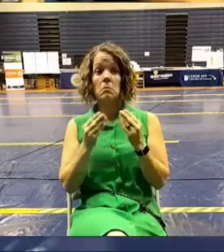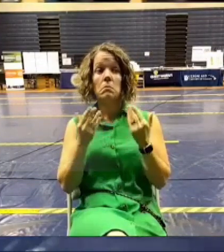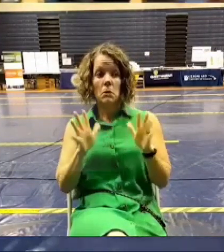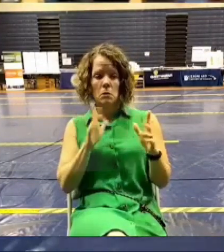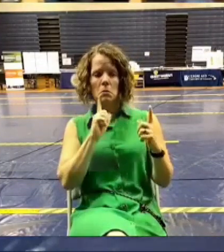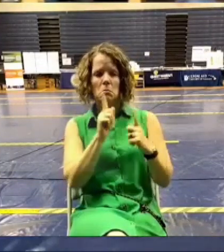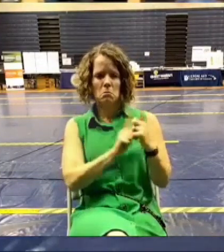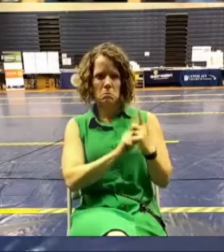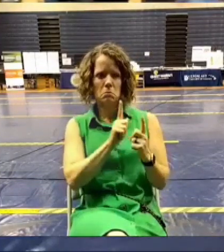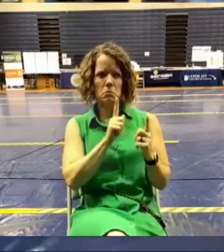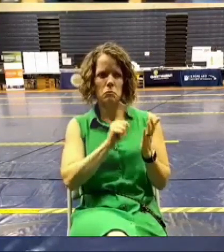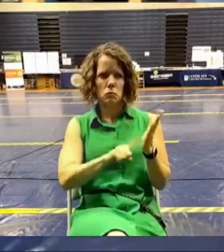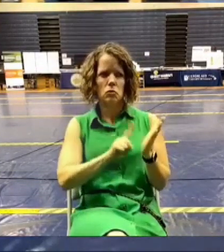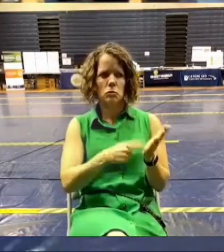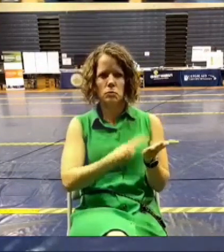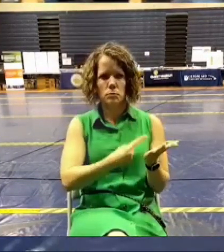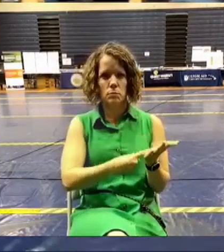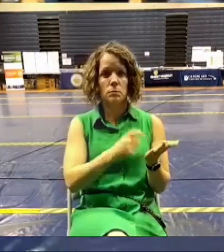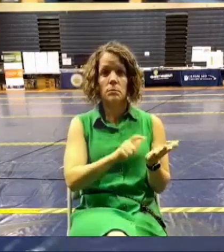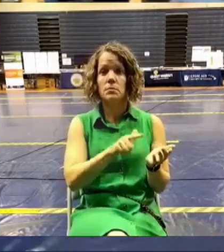your research.